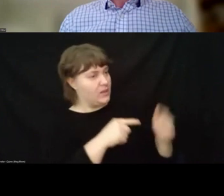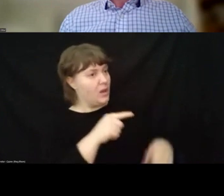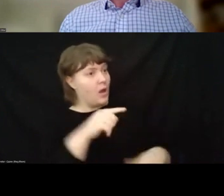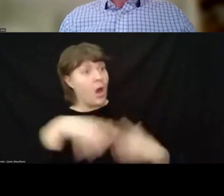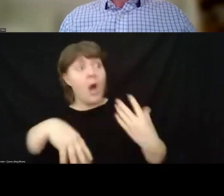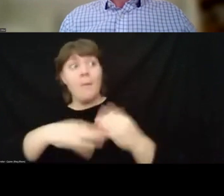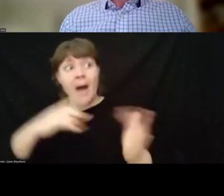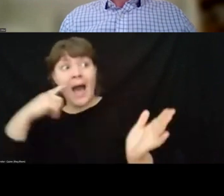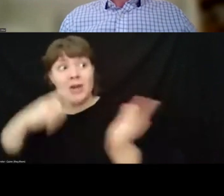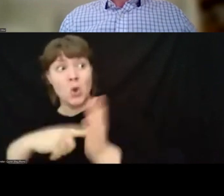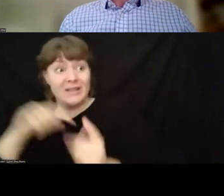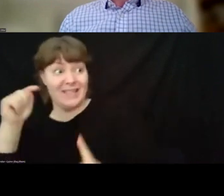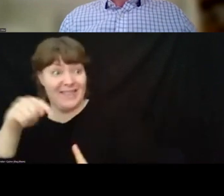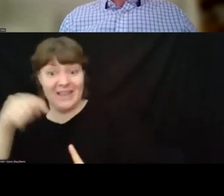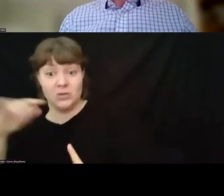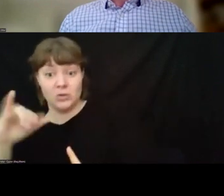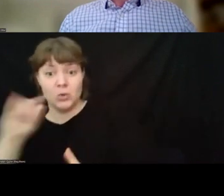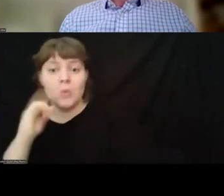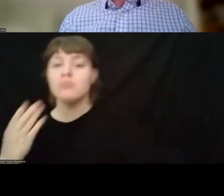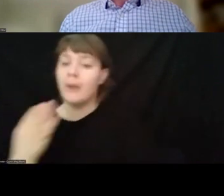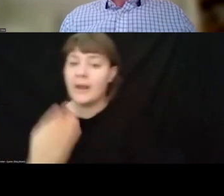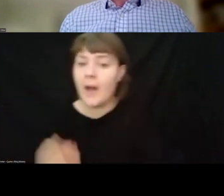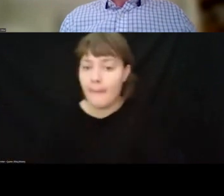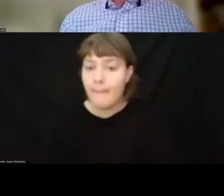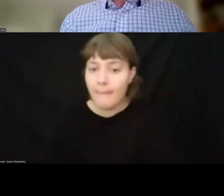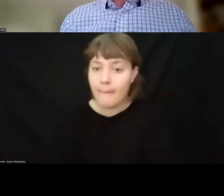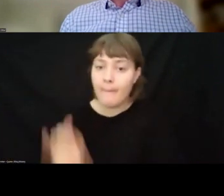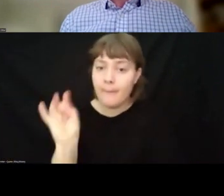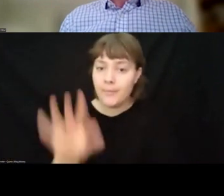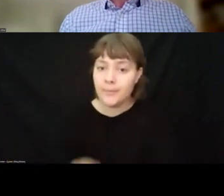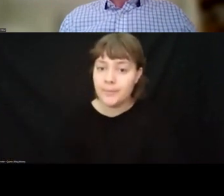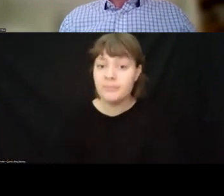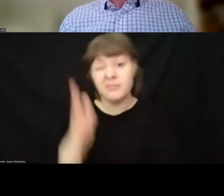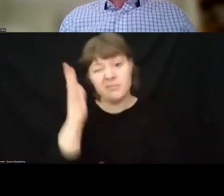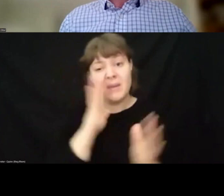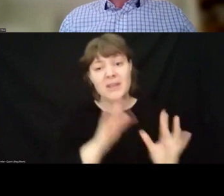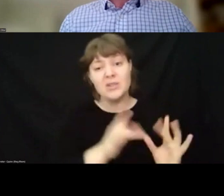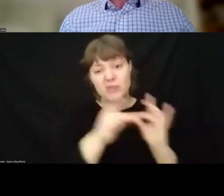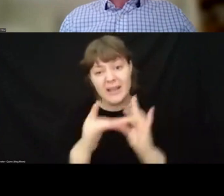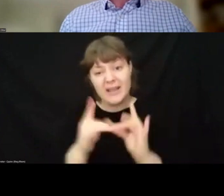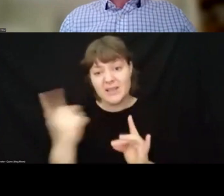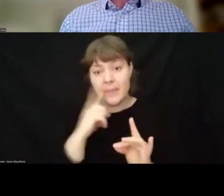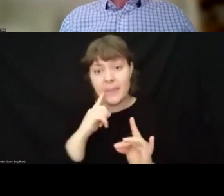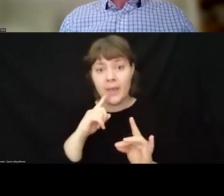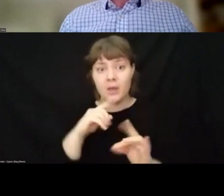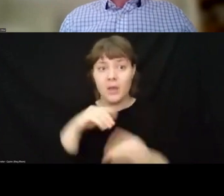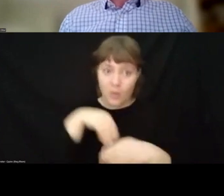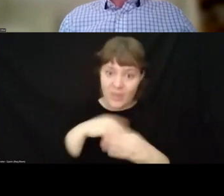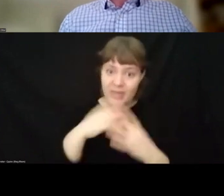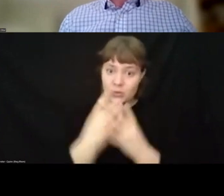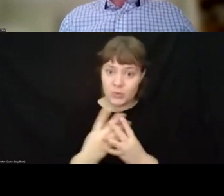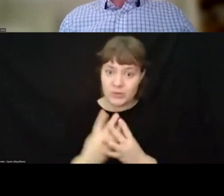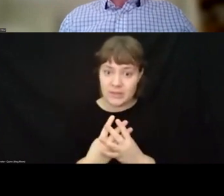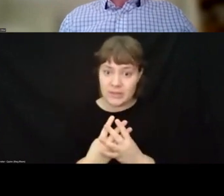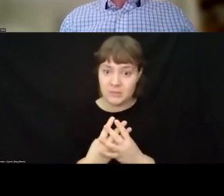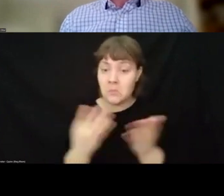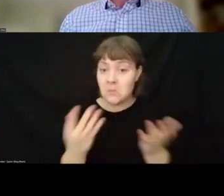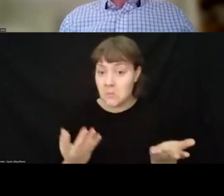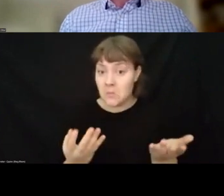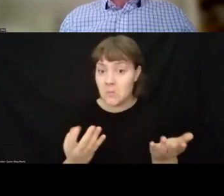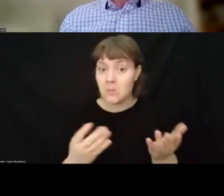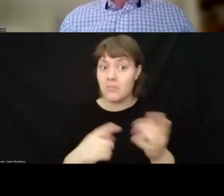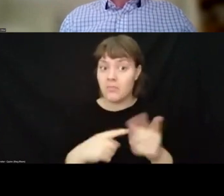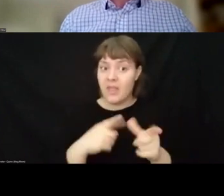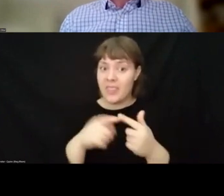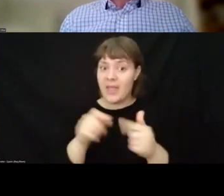this. Like, just bring it up because it might be related to something in that screening assessment, and then it can be